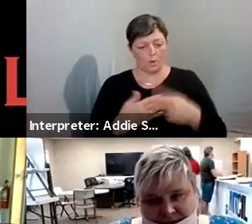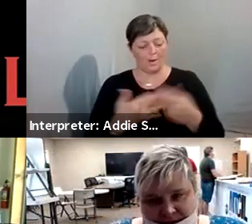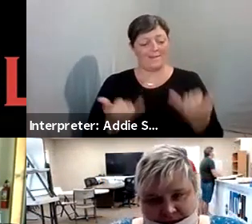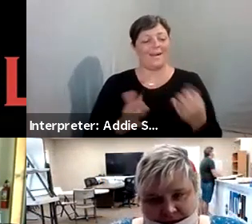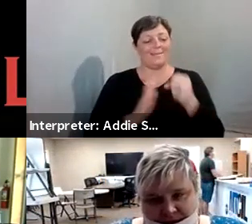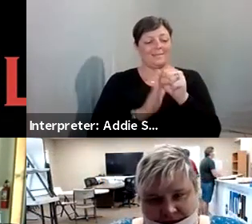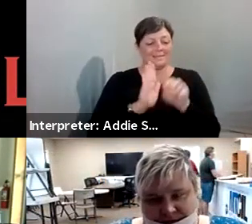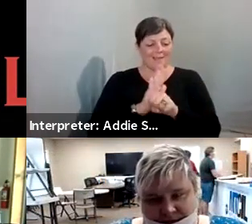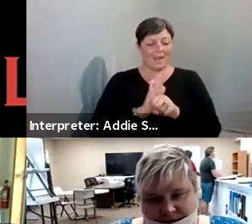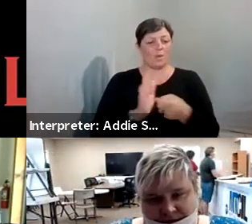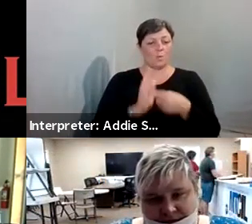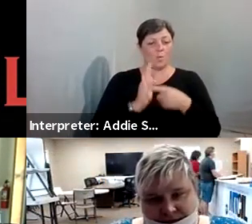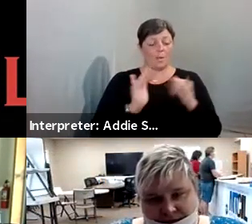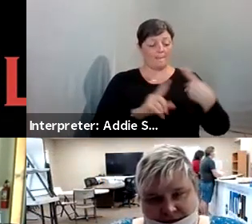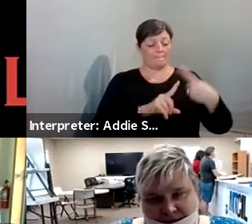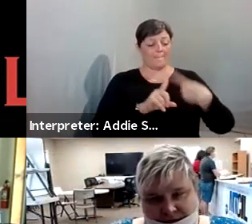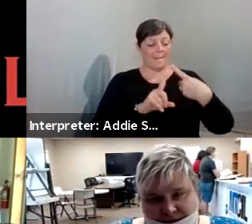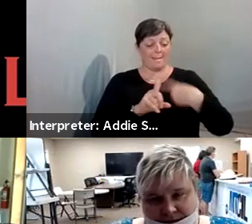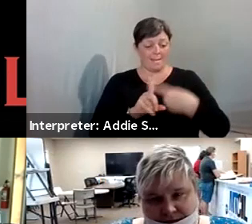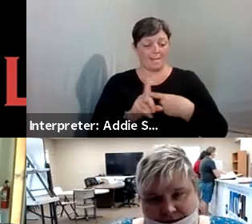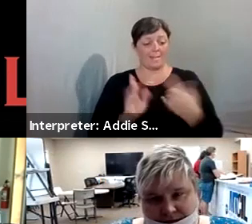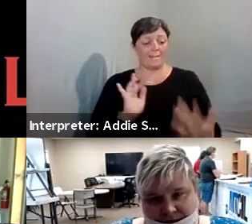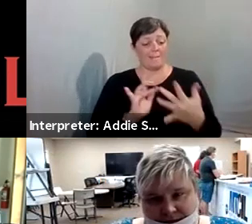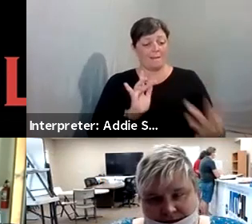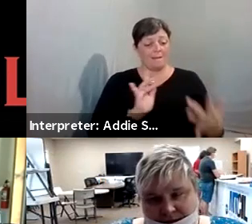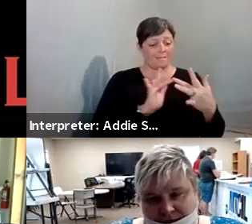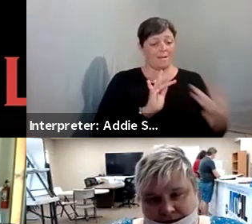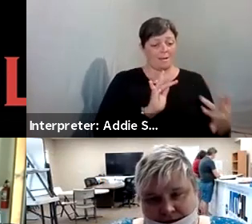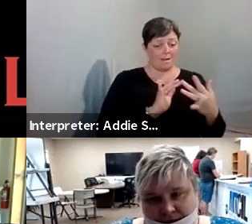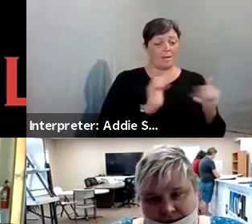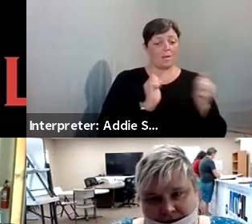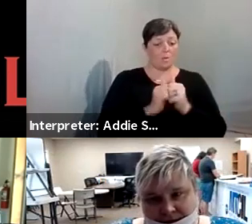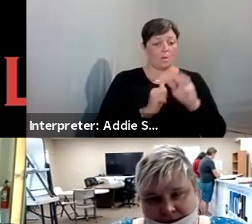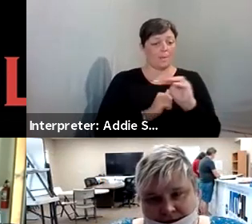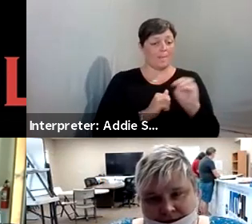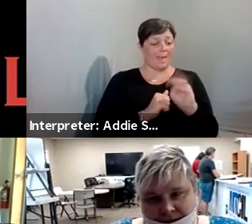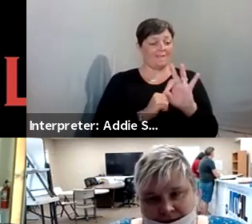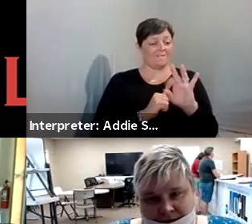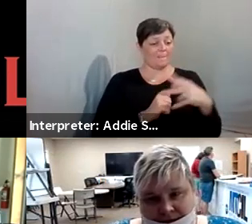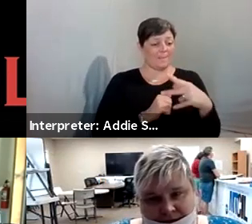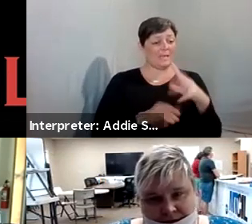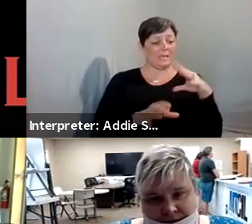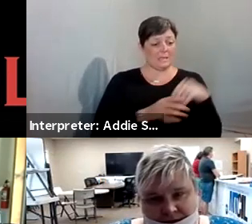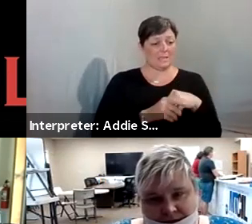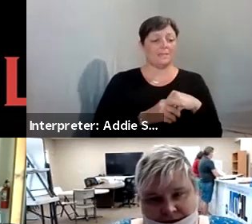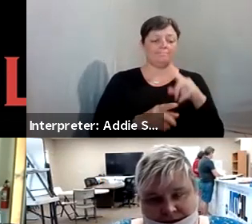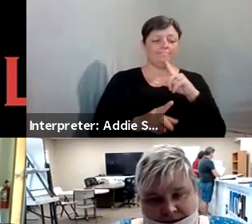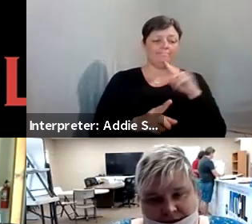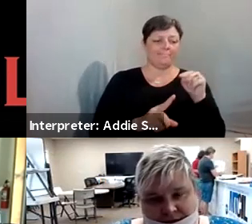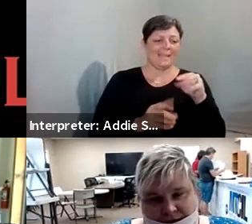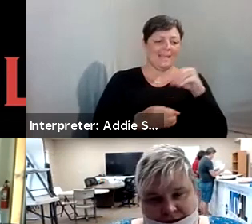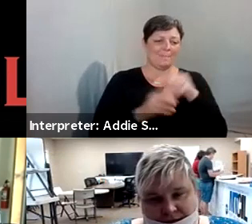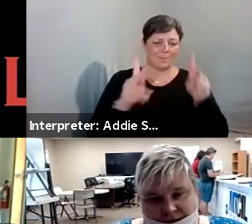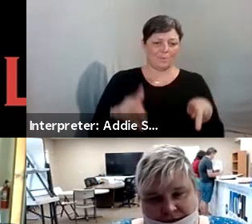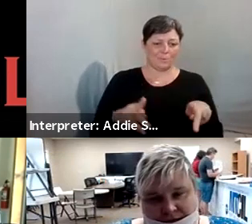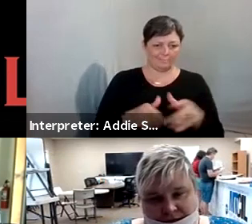requires that the monthly contacts with the MFP participants be in person. So